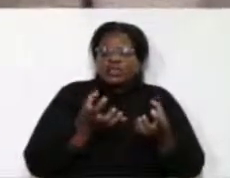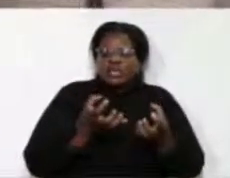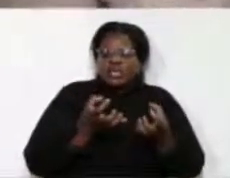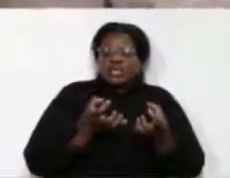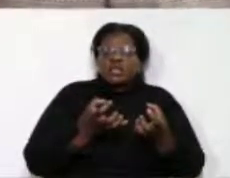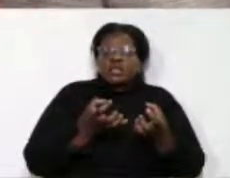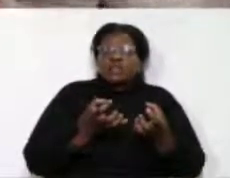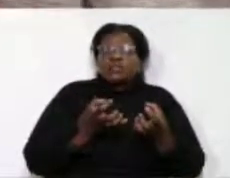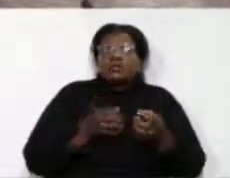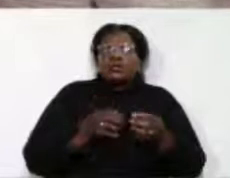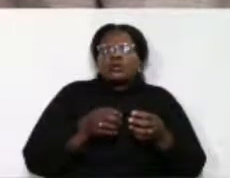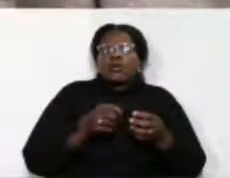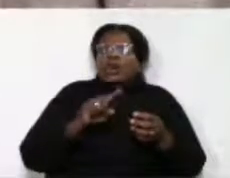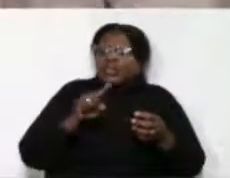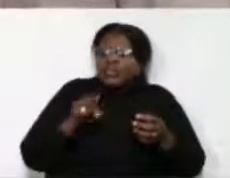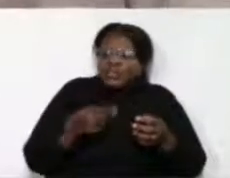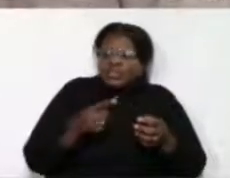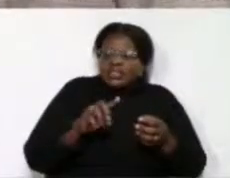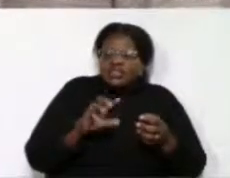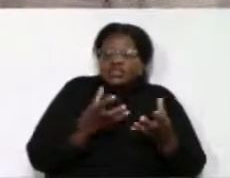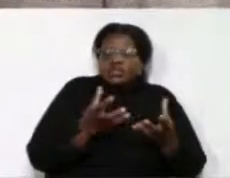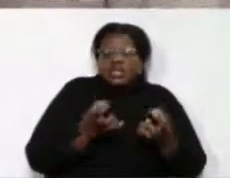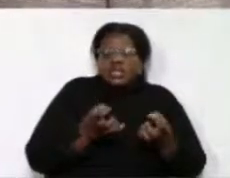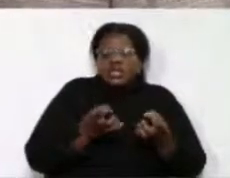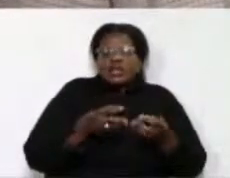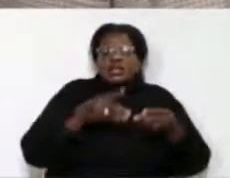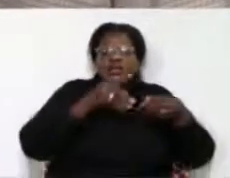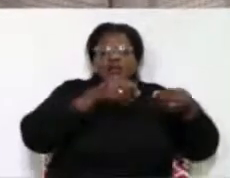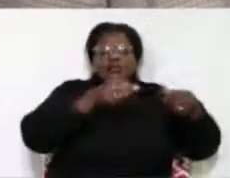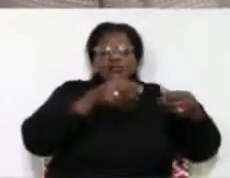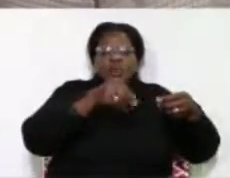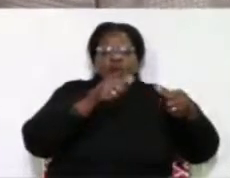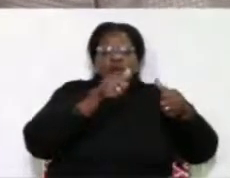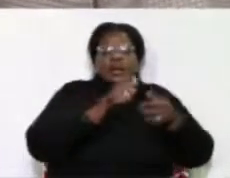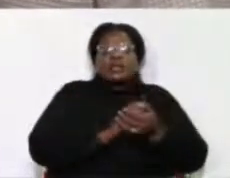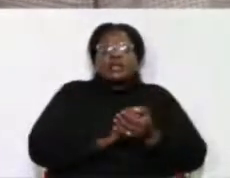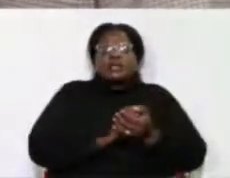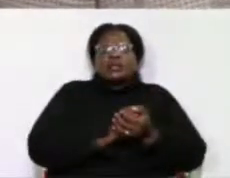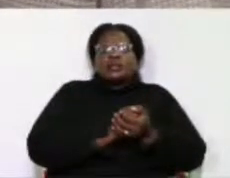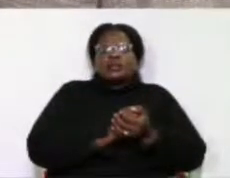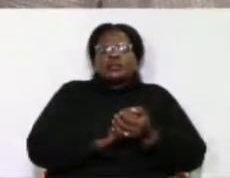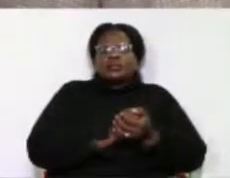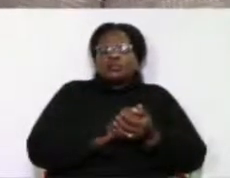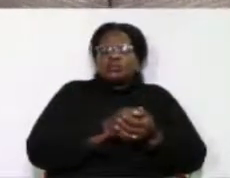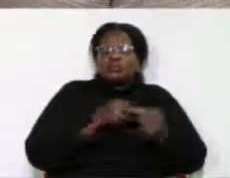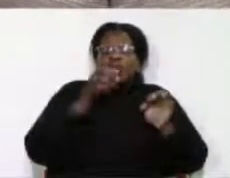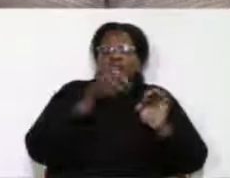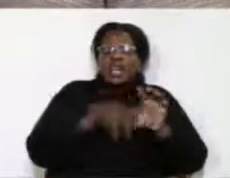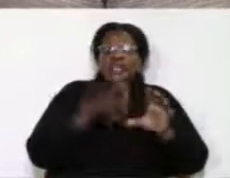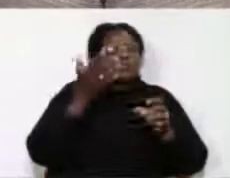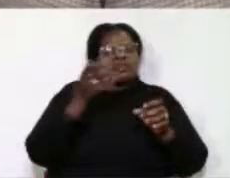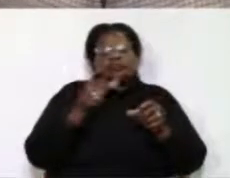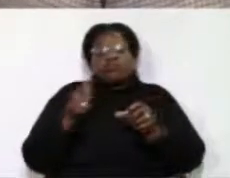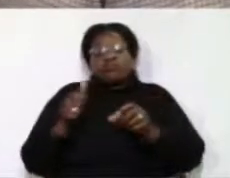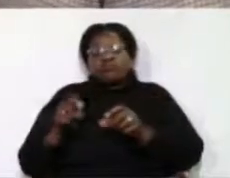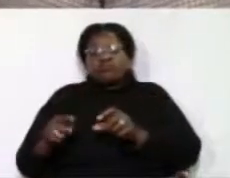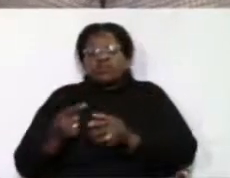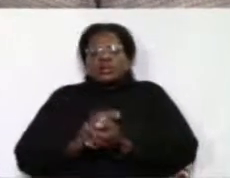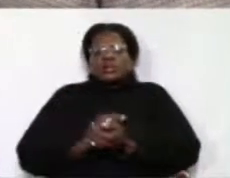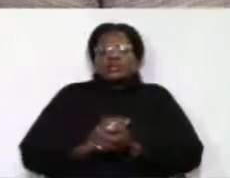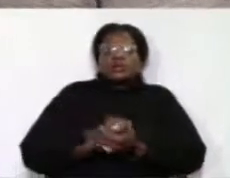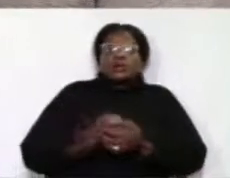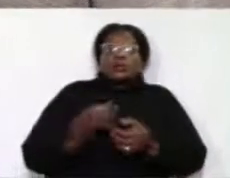yeast and the water even that goes into it. It's the cost of production basically, and that gives you a gross profit. So we've got